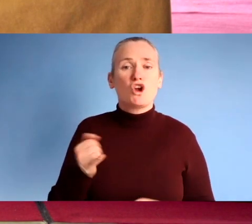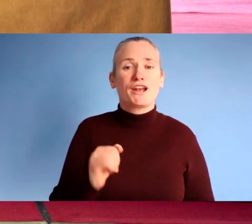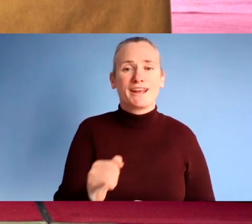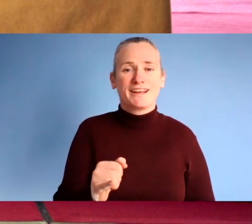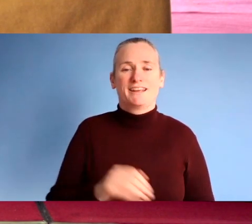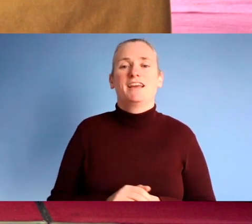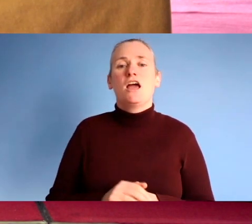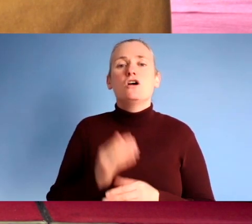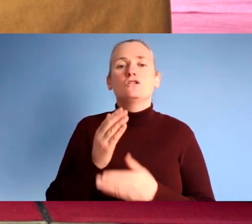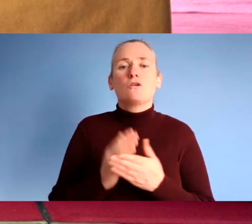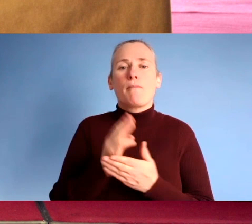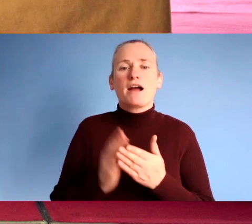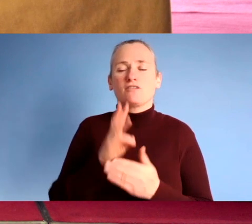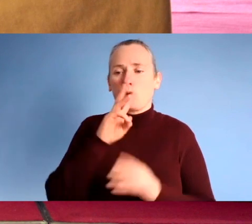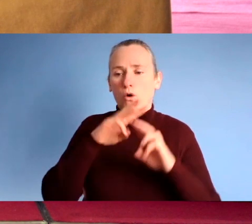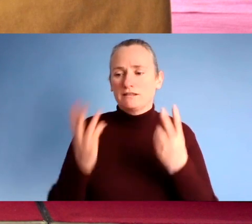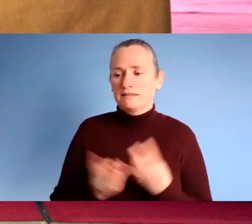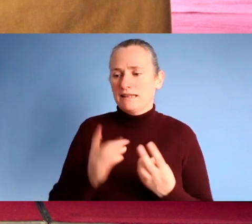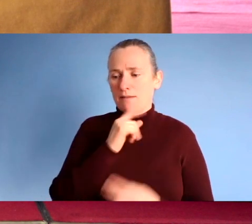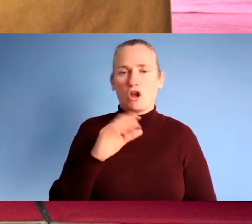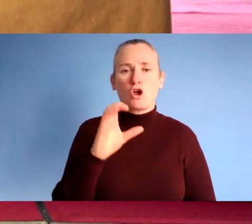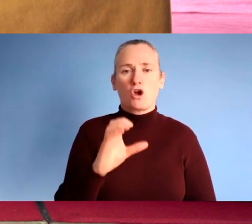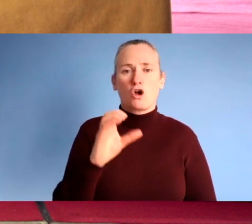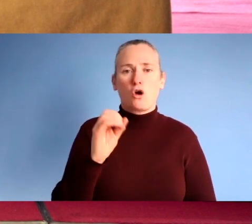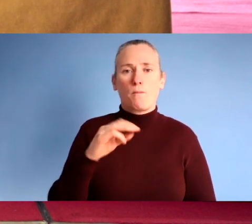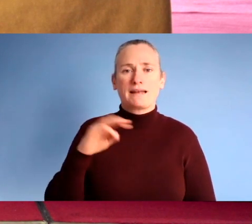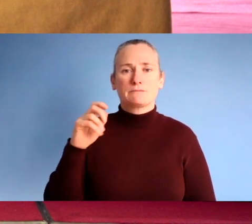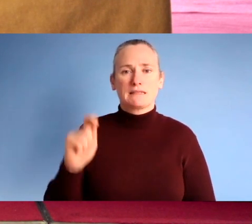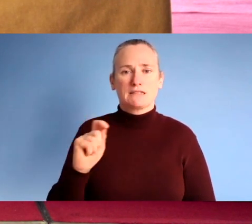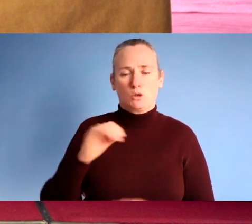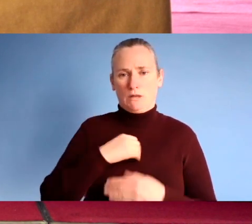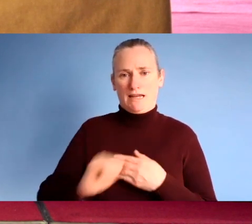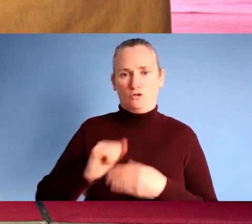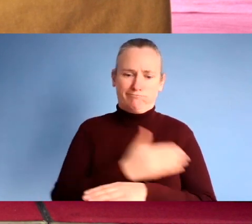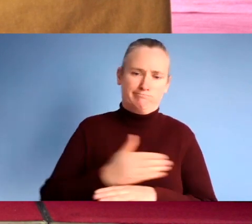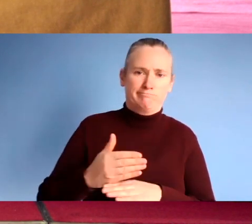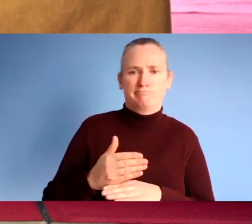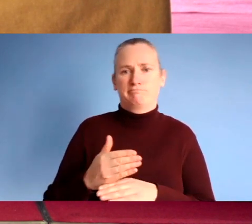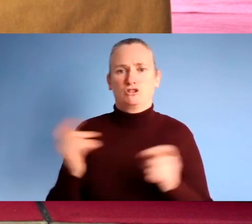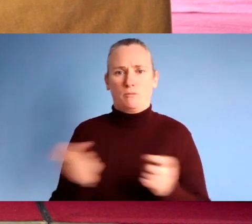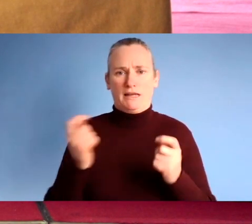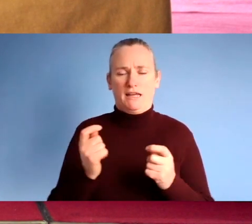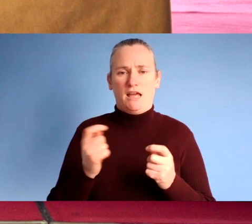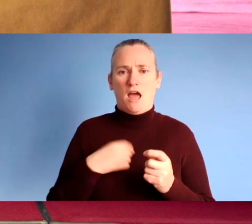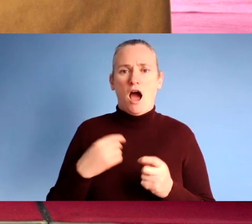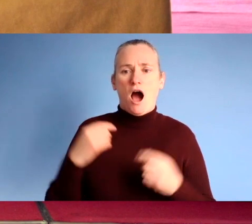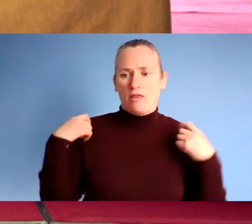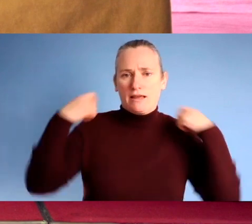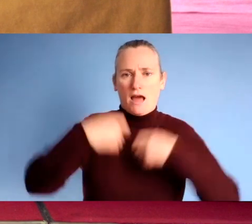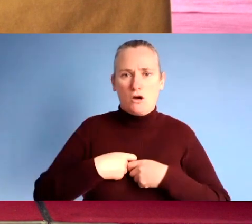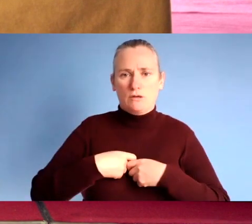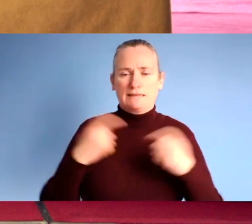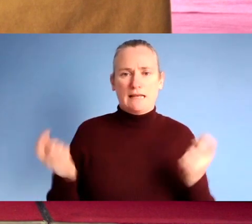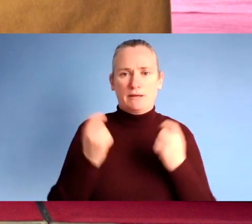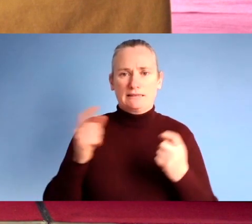journey. In some parts of the world, they call this the commencement. Today is your commencement moment. Today is the day you put on your gown and you celebrate and